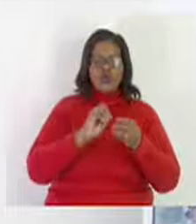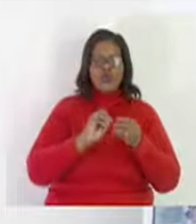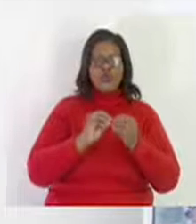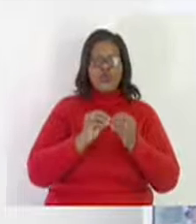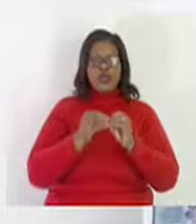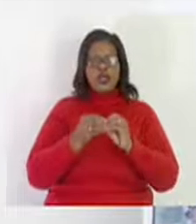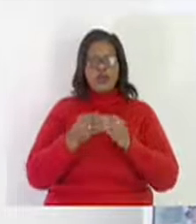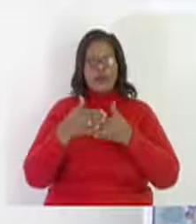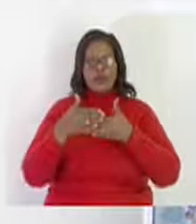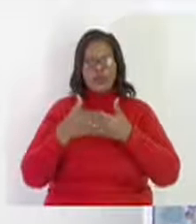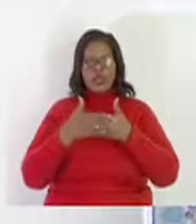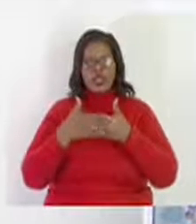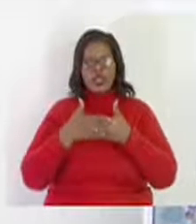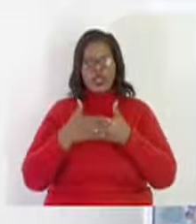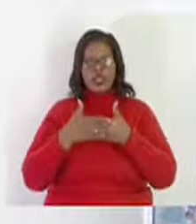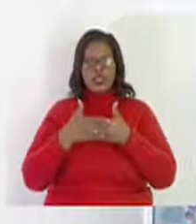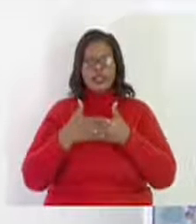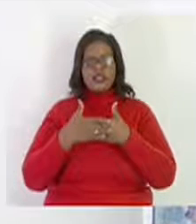the nearest